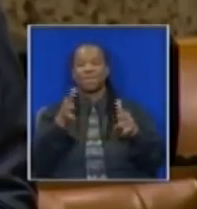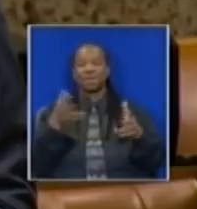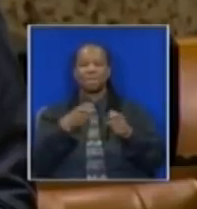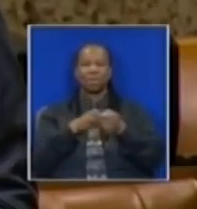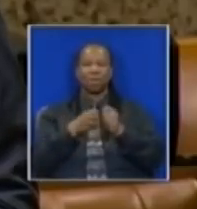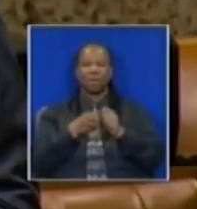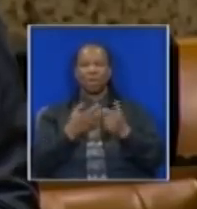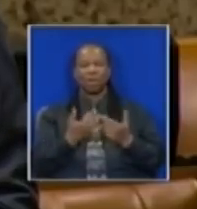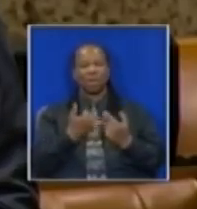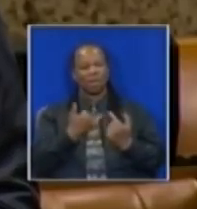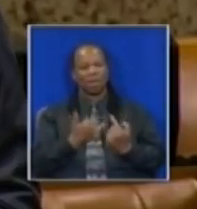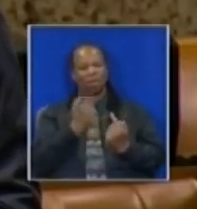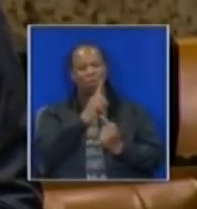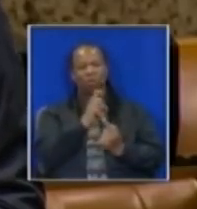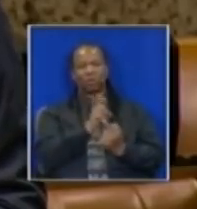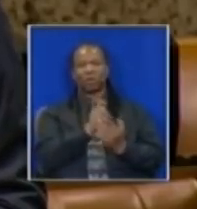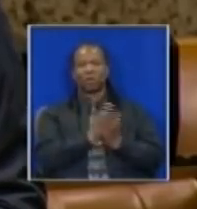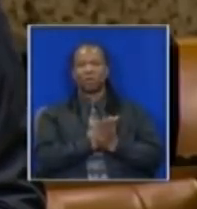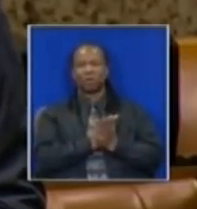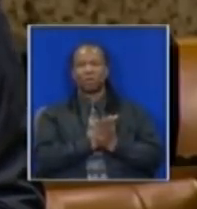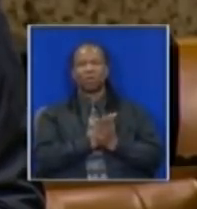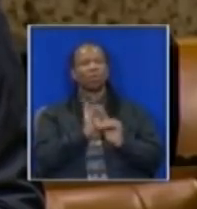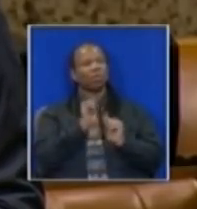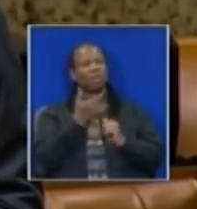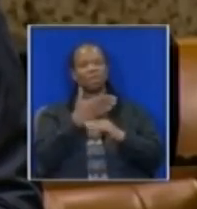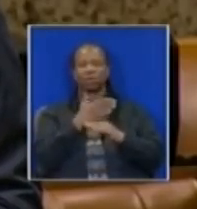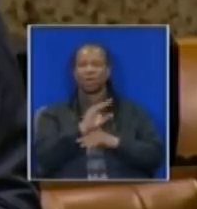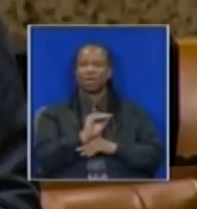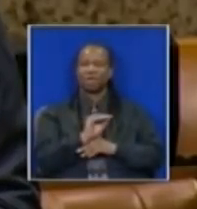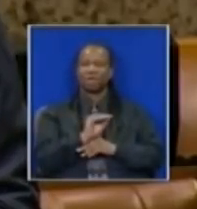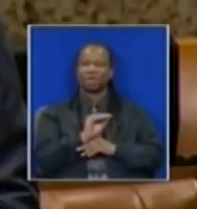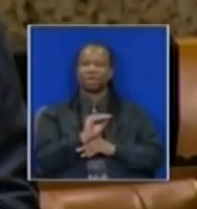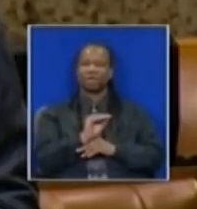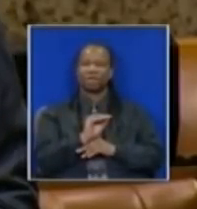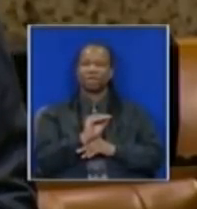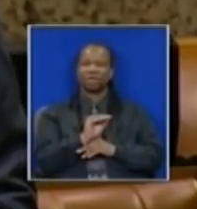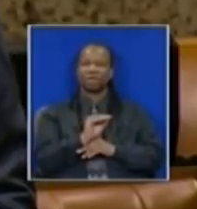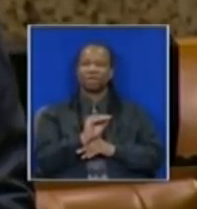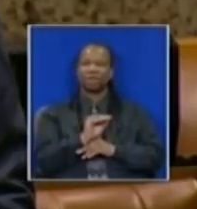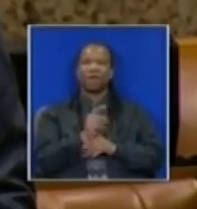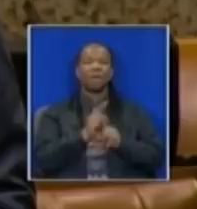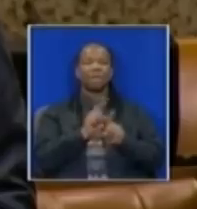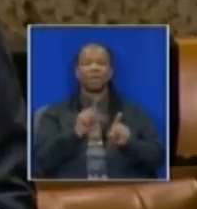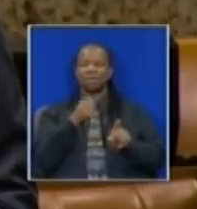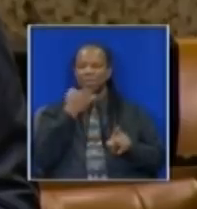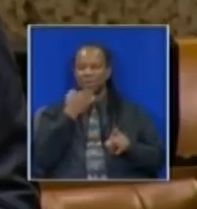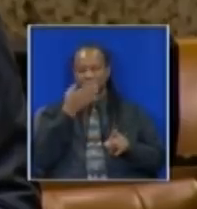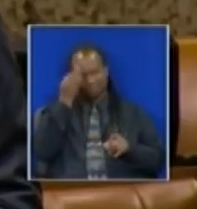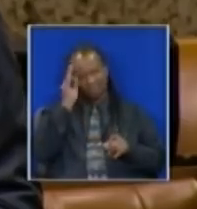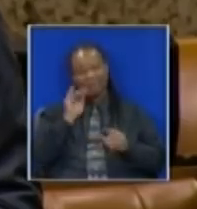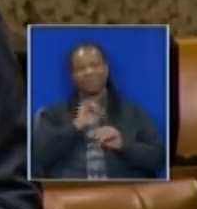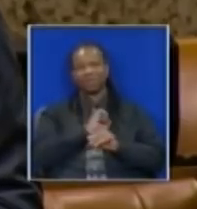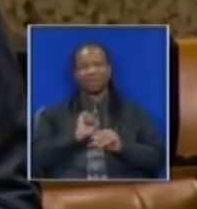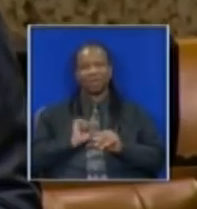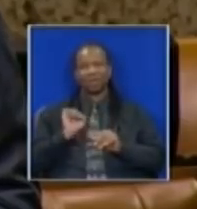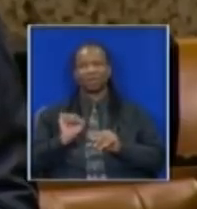Parliament and we work in the Rules Committee. We have a Rules Subcommittee that sits too. And what we do is we work in a